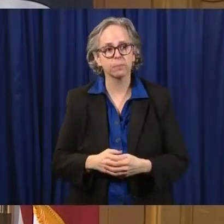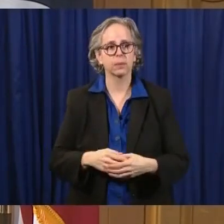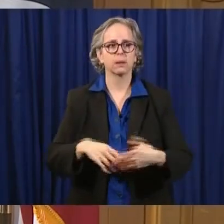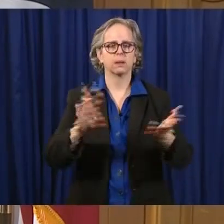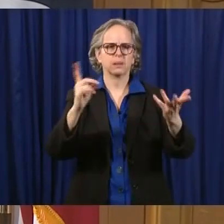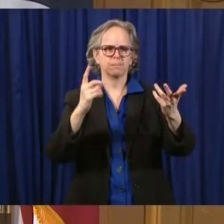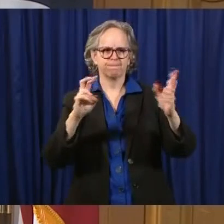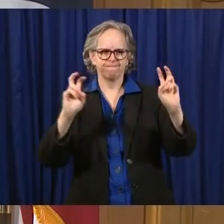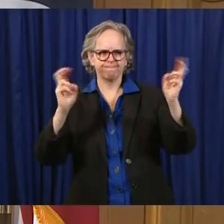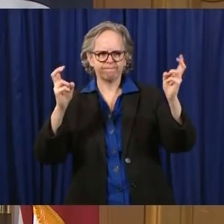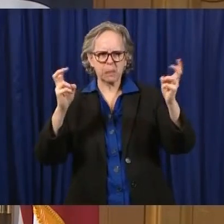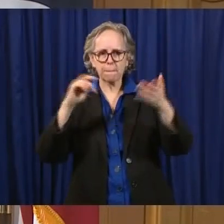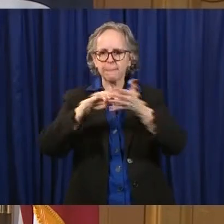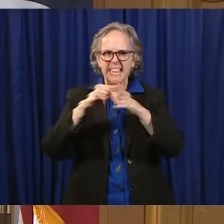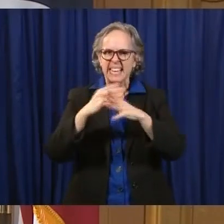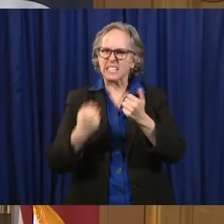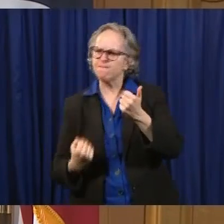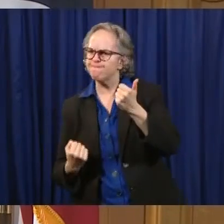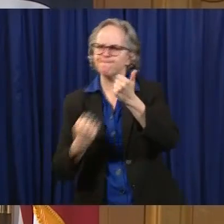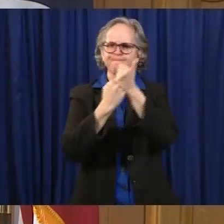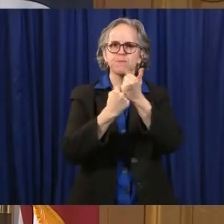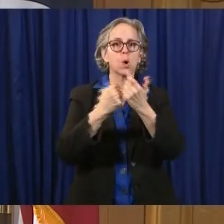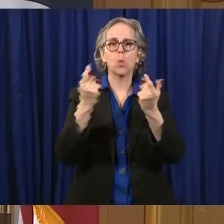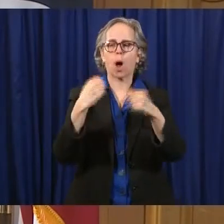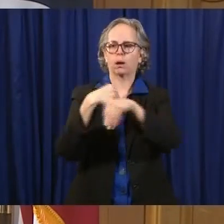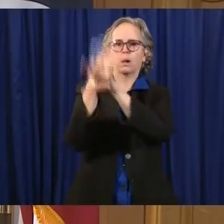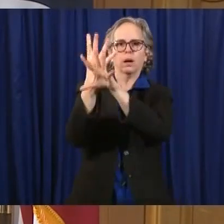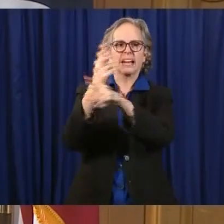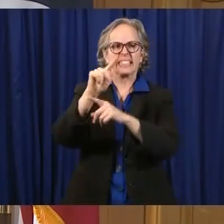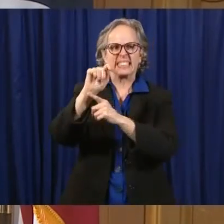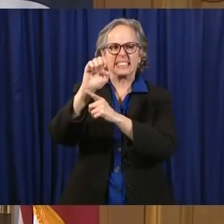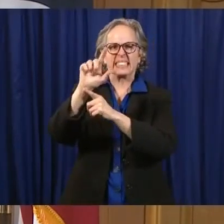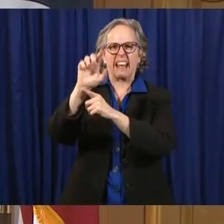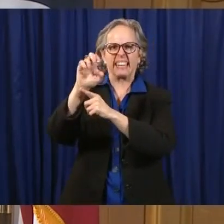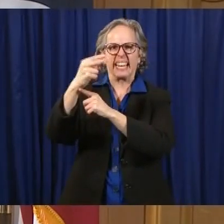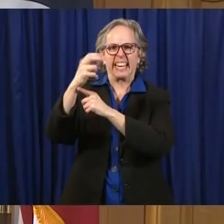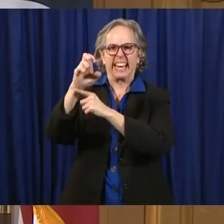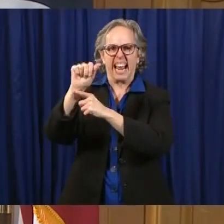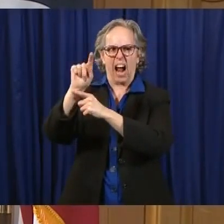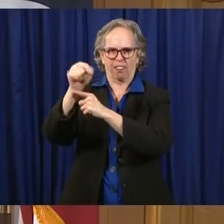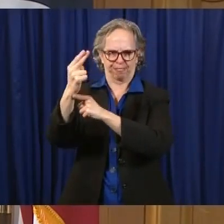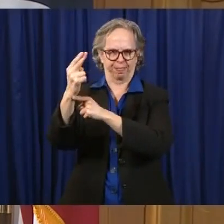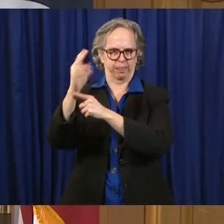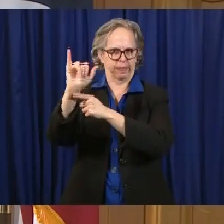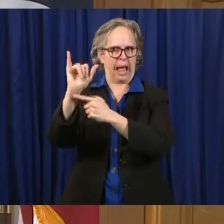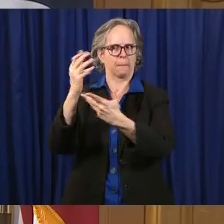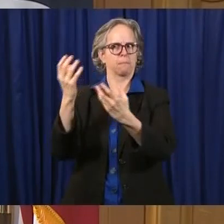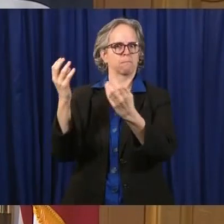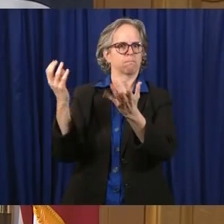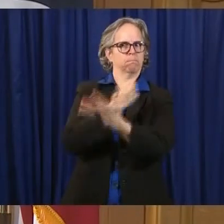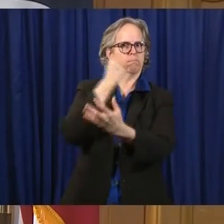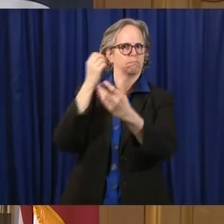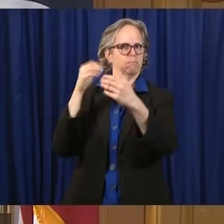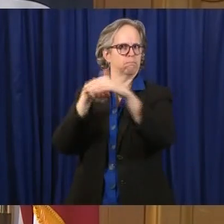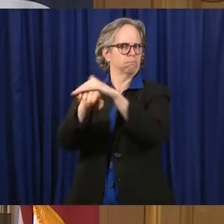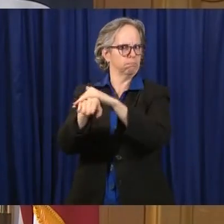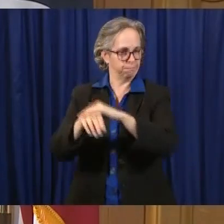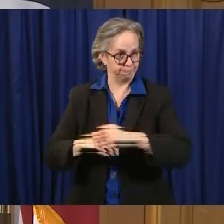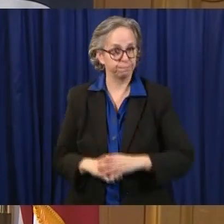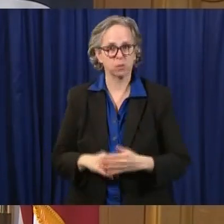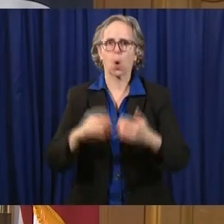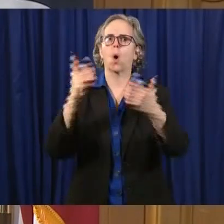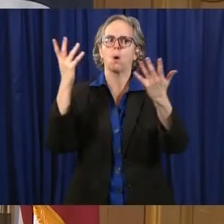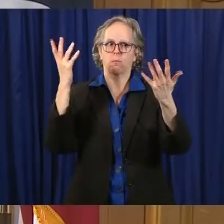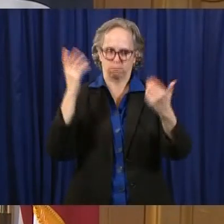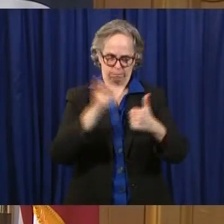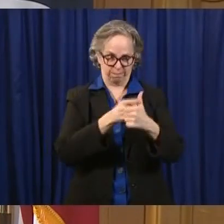other technology to be used to do health assessments and care planning. 2nd, waive signature requirements for a variety of